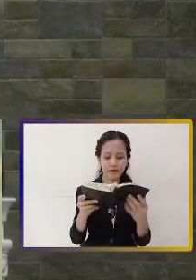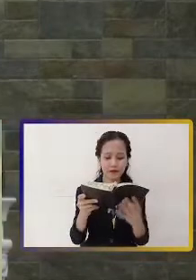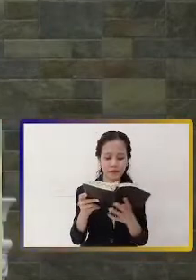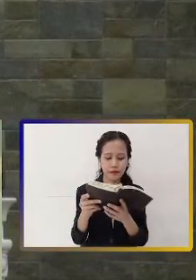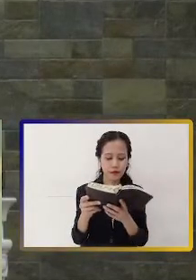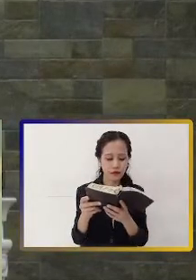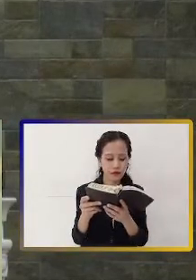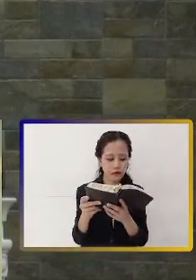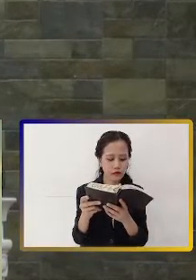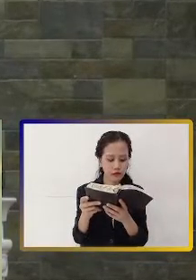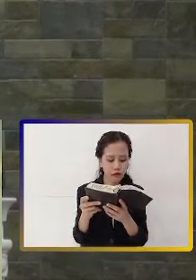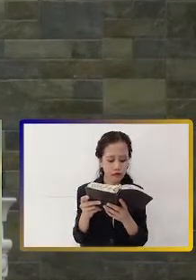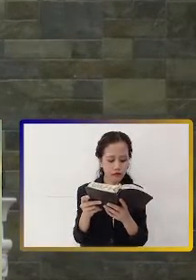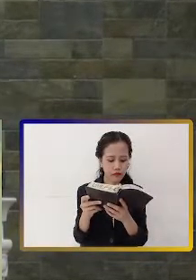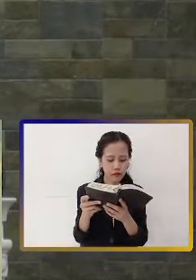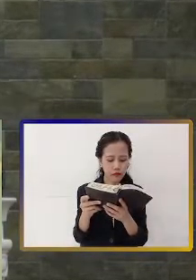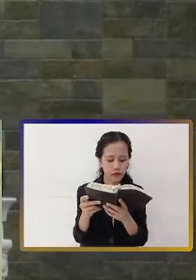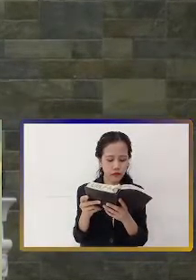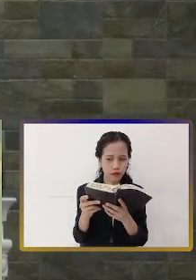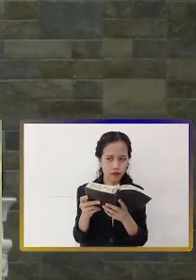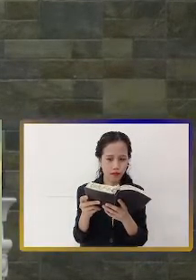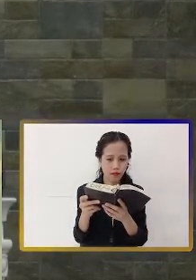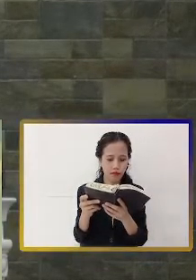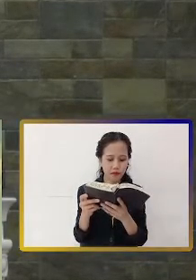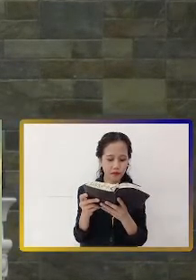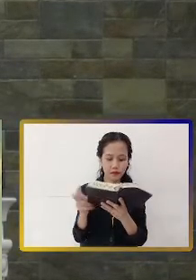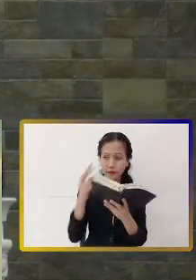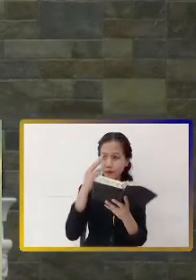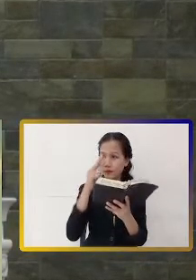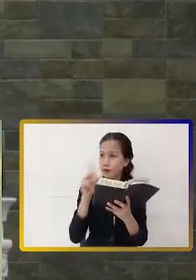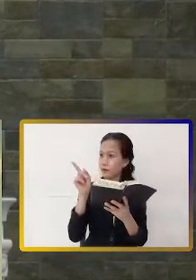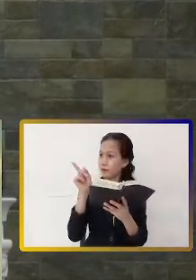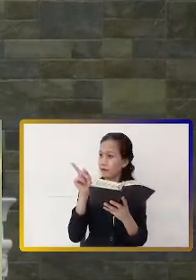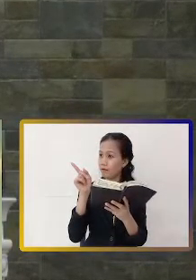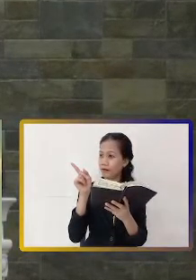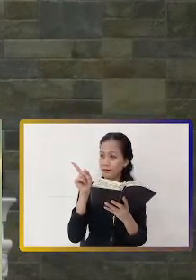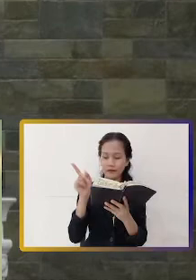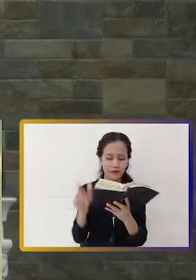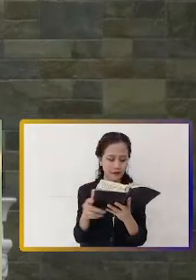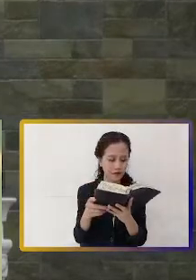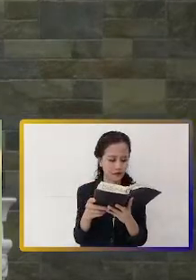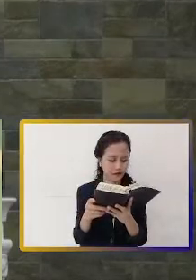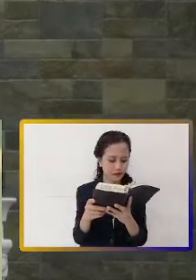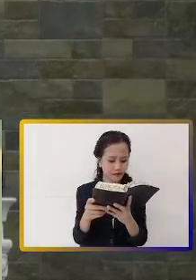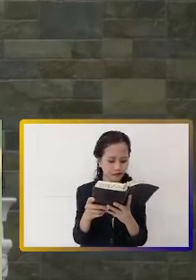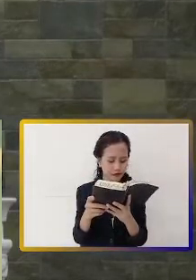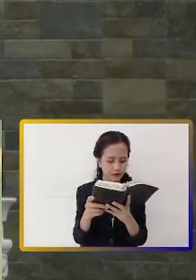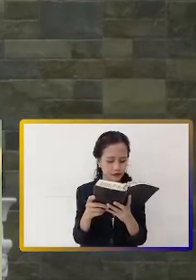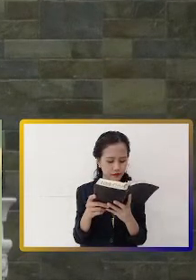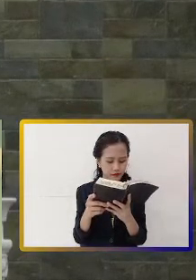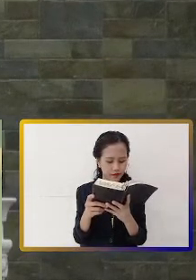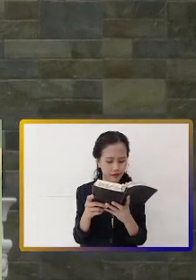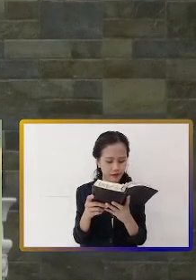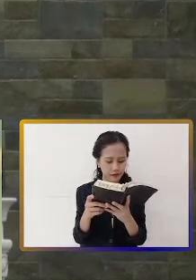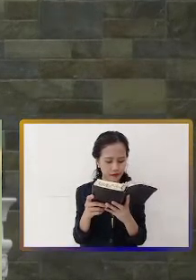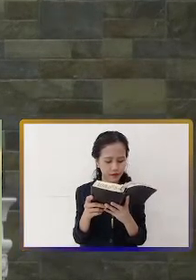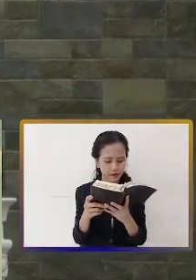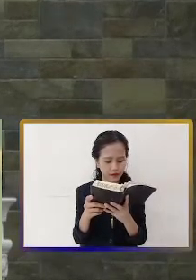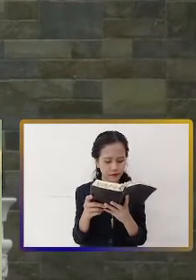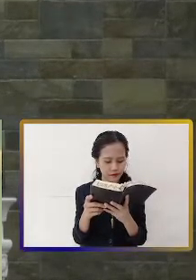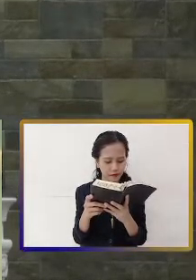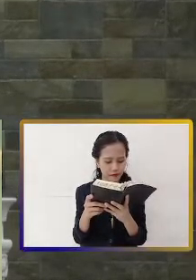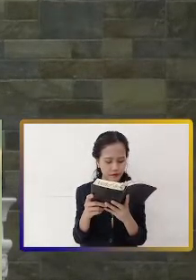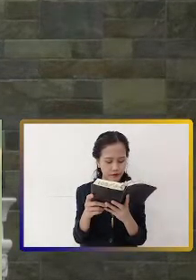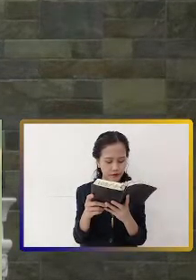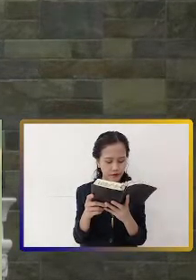which thou wast not asked, both what? Riches. And what? Honor.